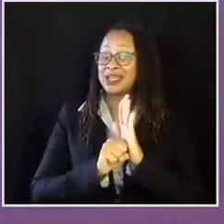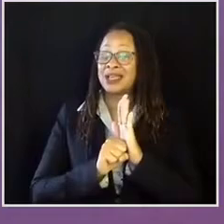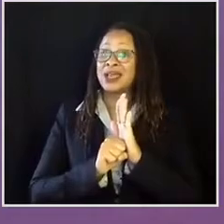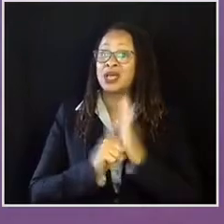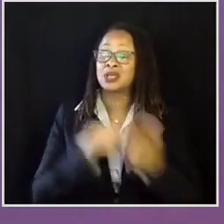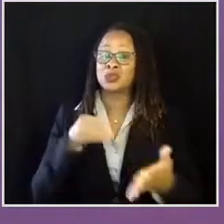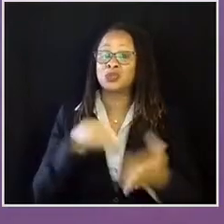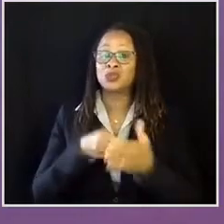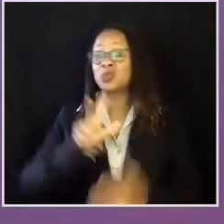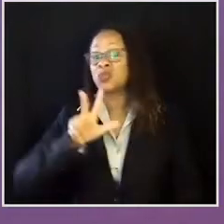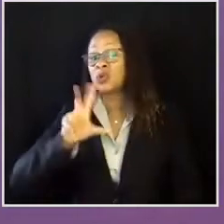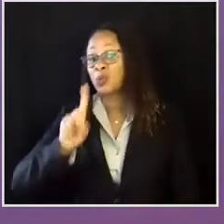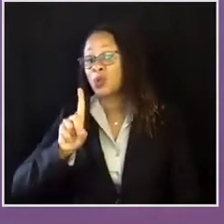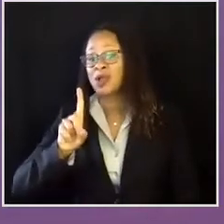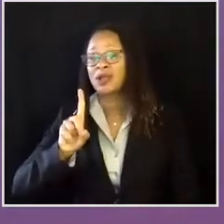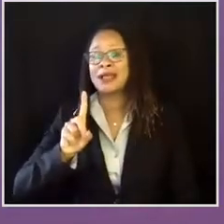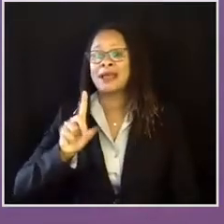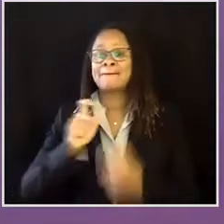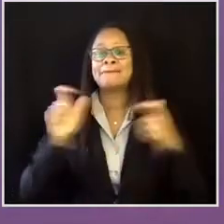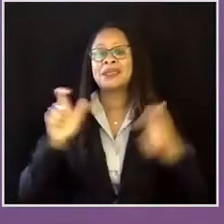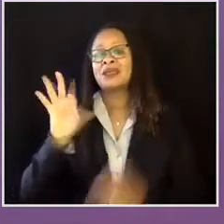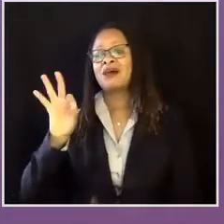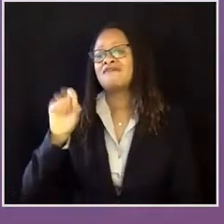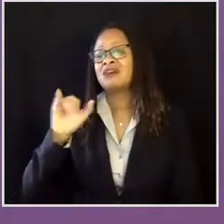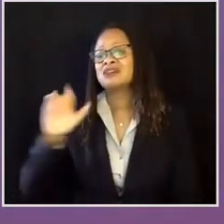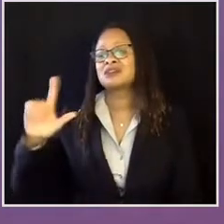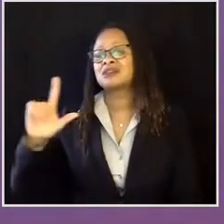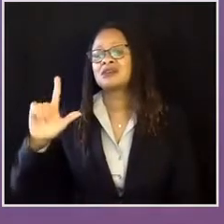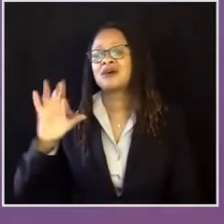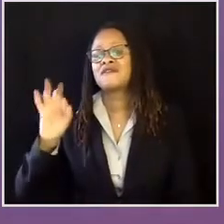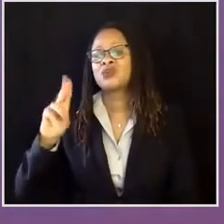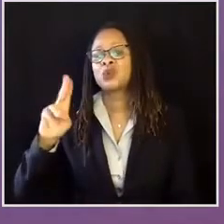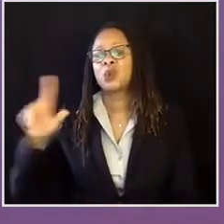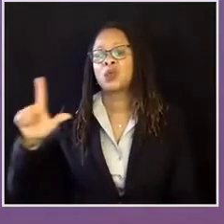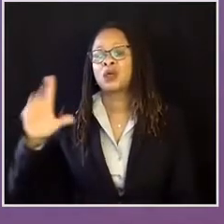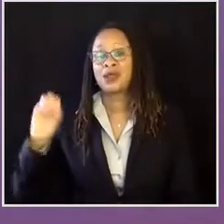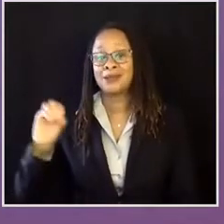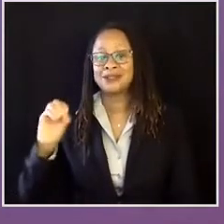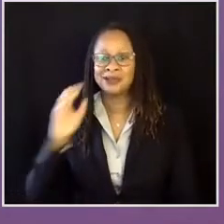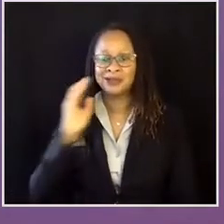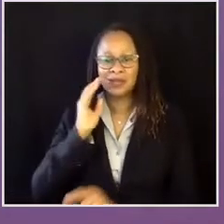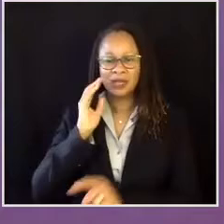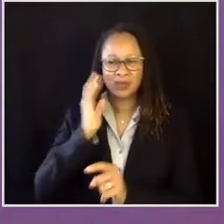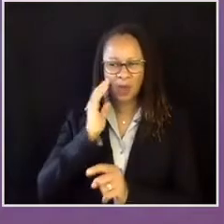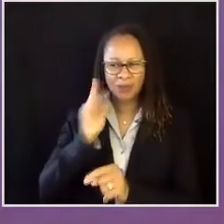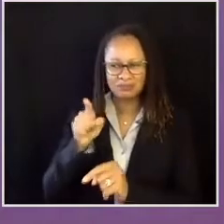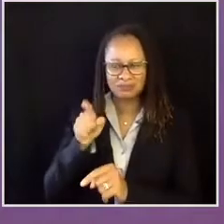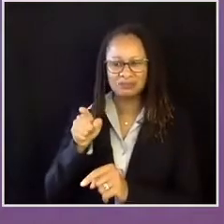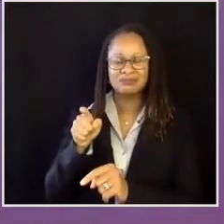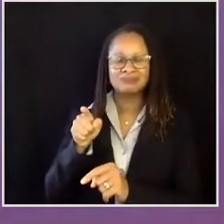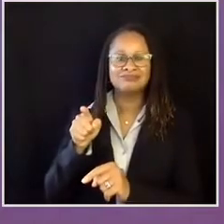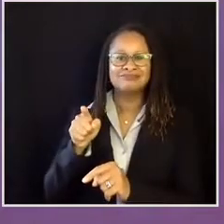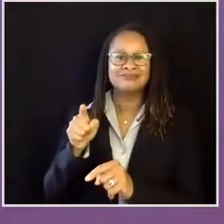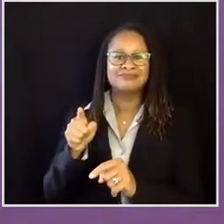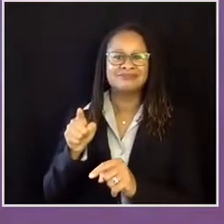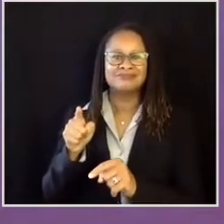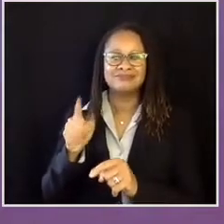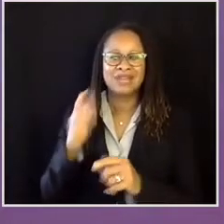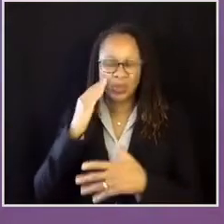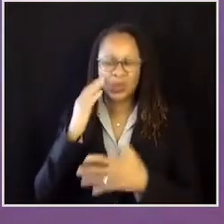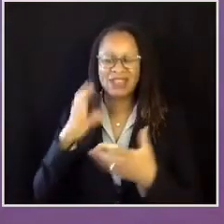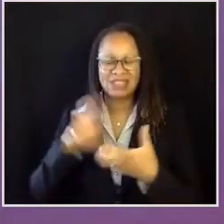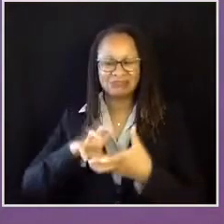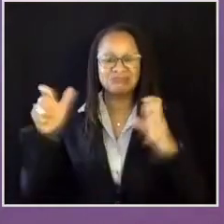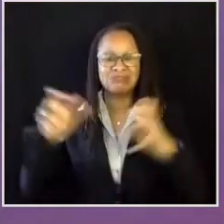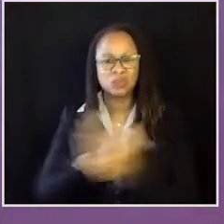31 big fossil fuel companies, alleging that they knowingly wreaked havoc and damage on